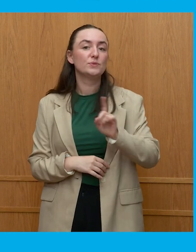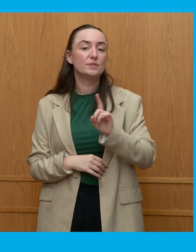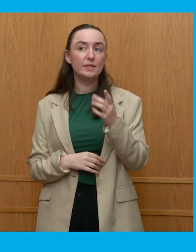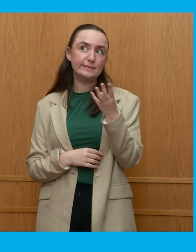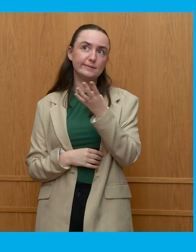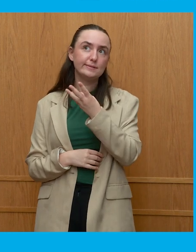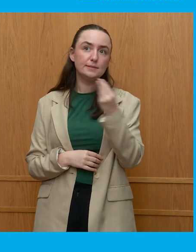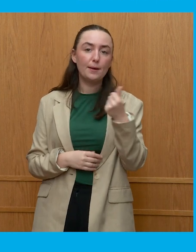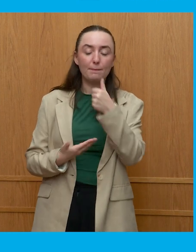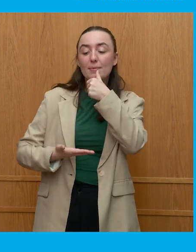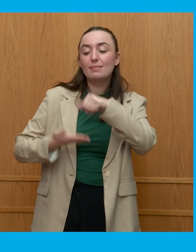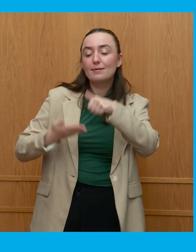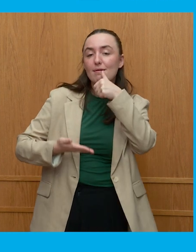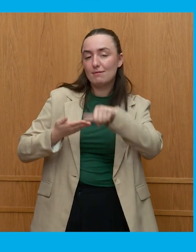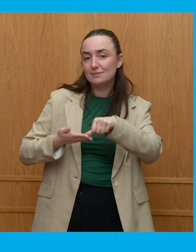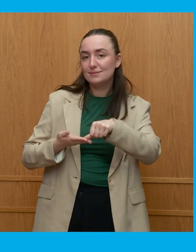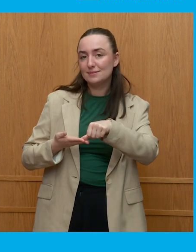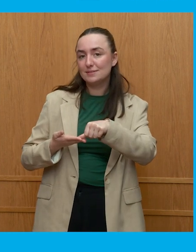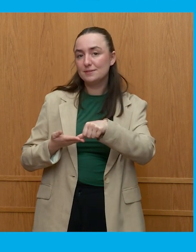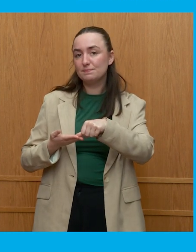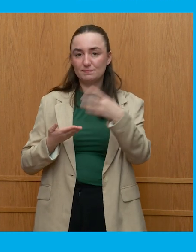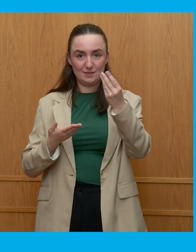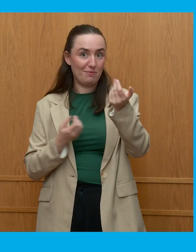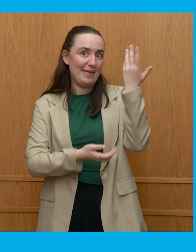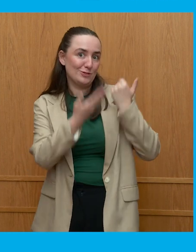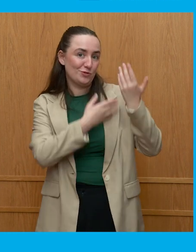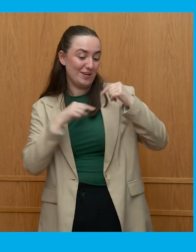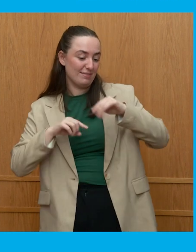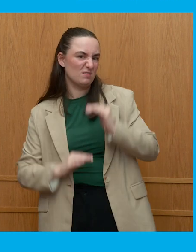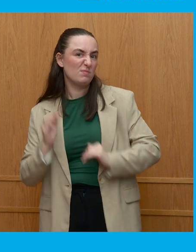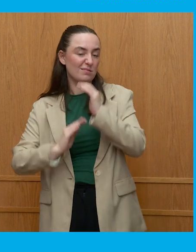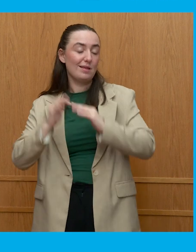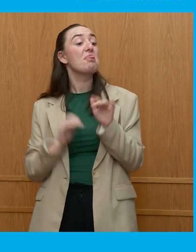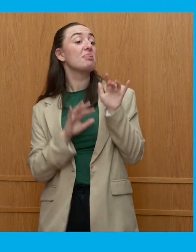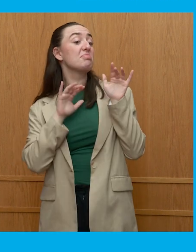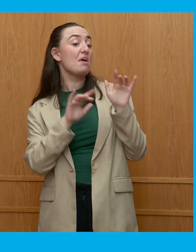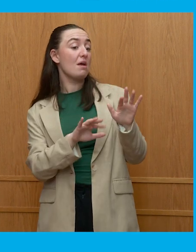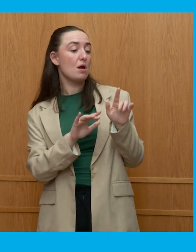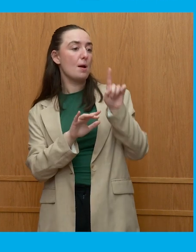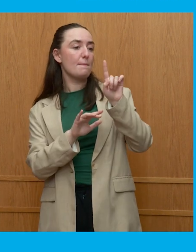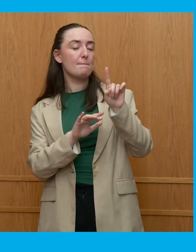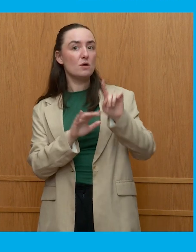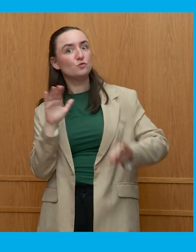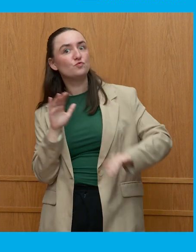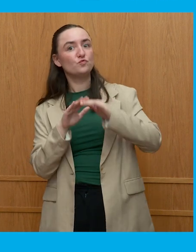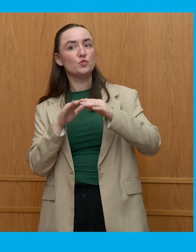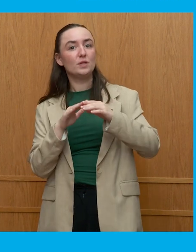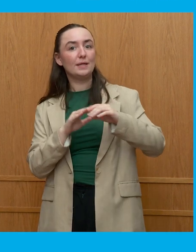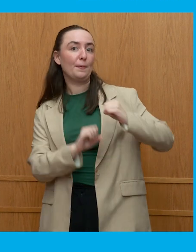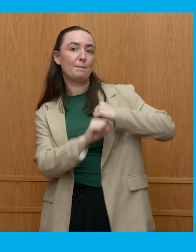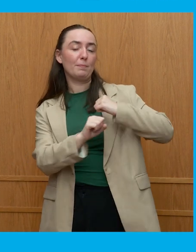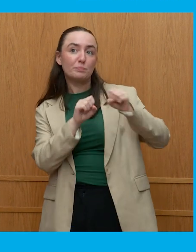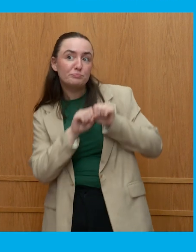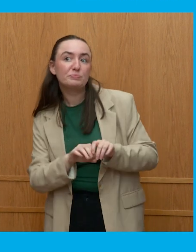some of the letters, and I think, you know, the history of the building is there, but it's not properly been published. So maybe we should